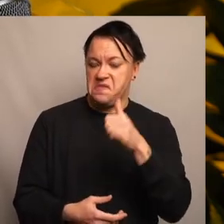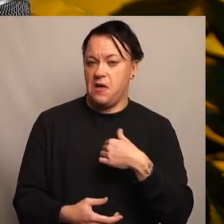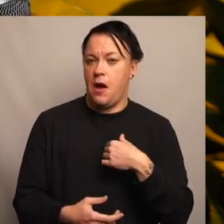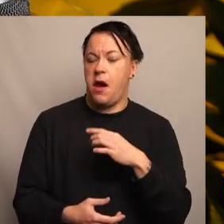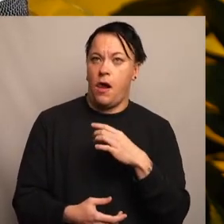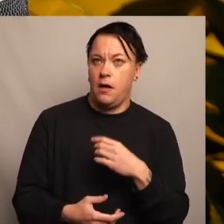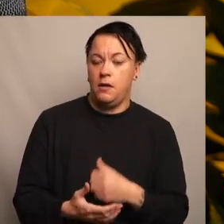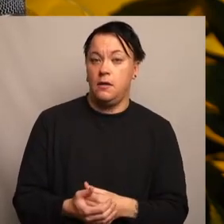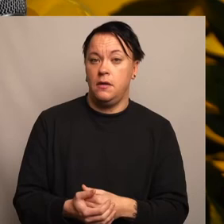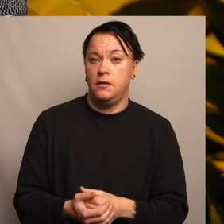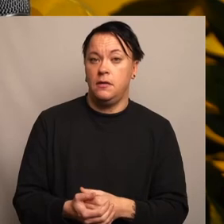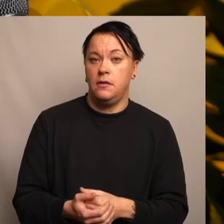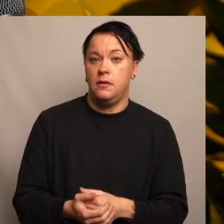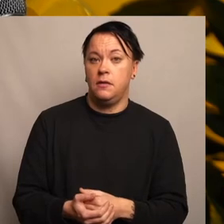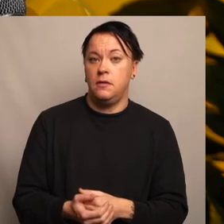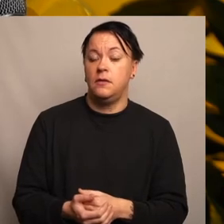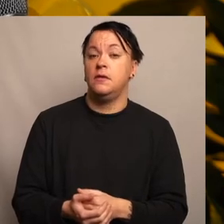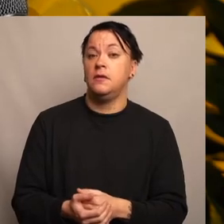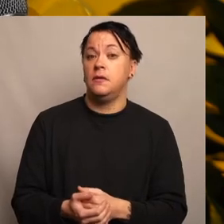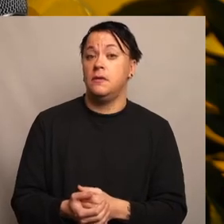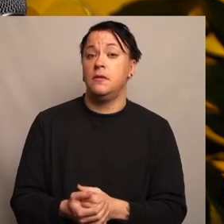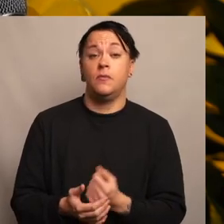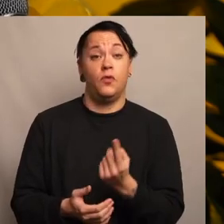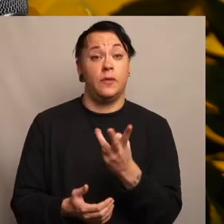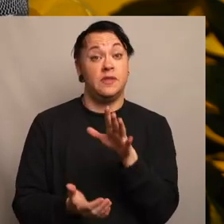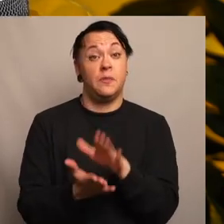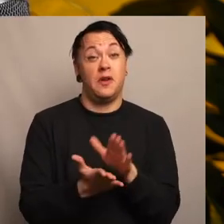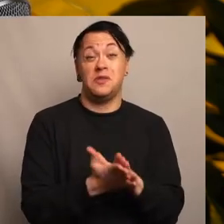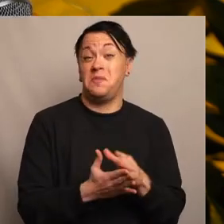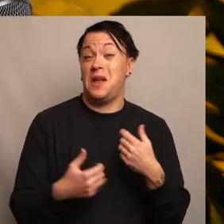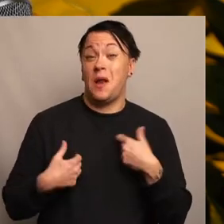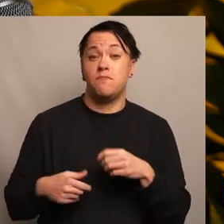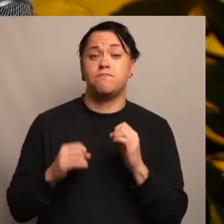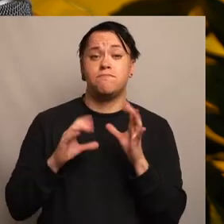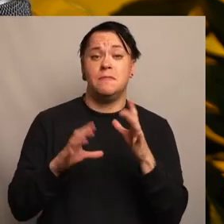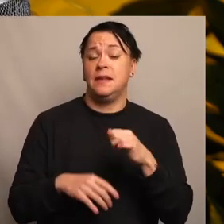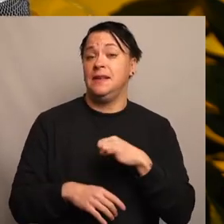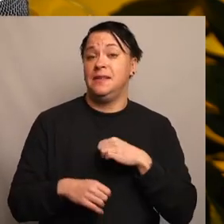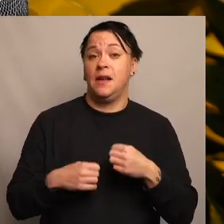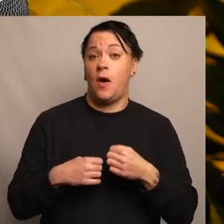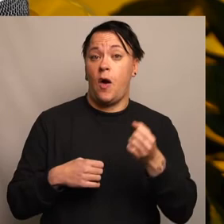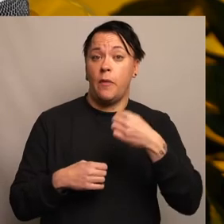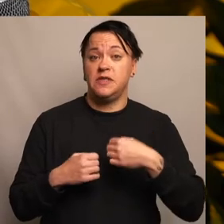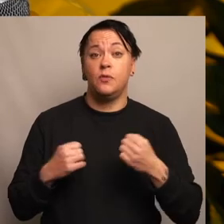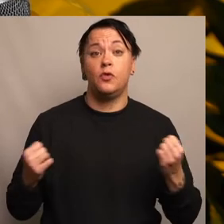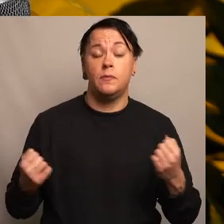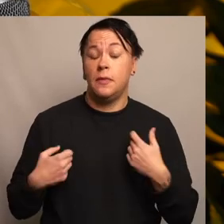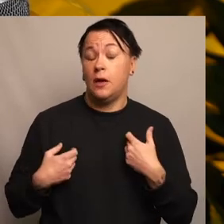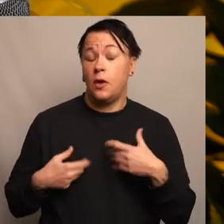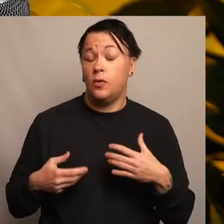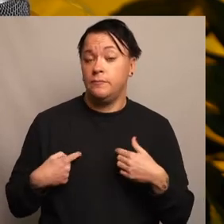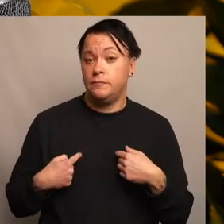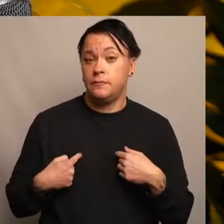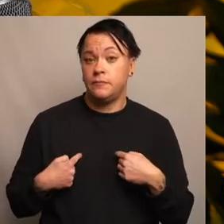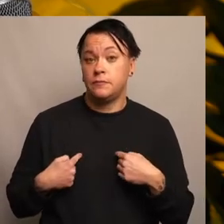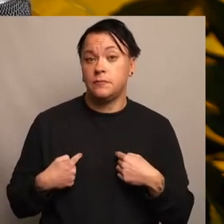there's still some places that I don't want to out myself. But at the same time, like safe community